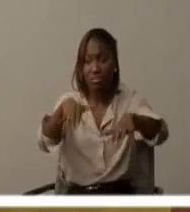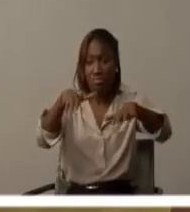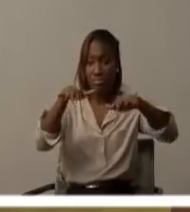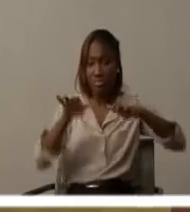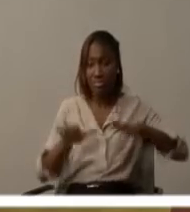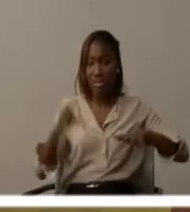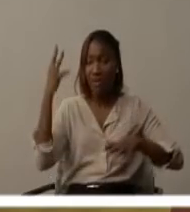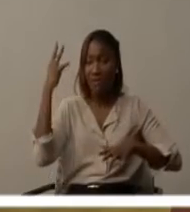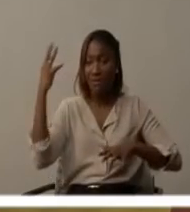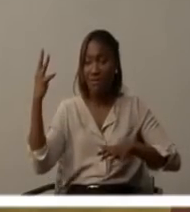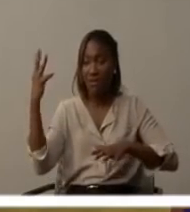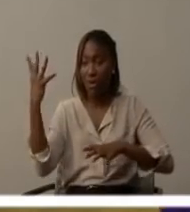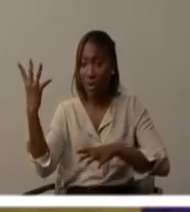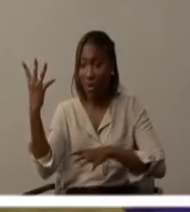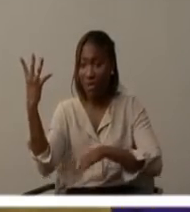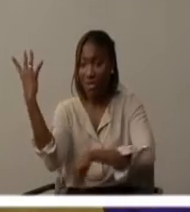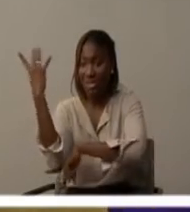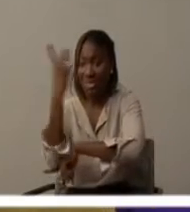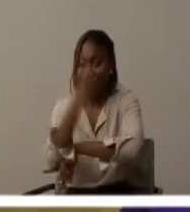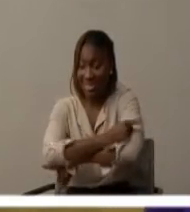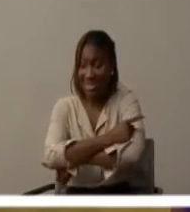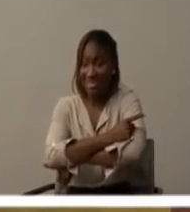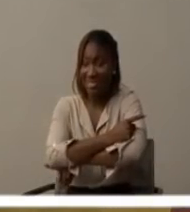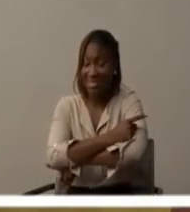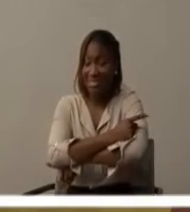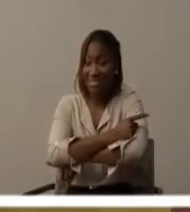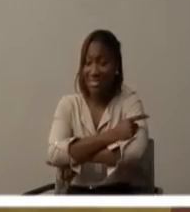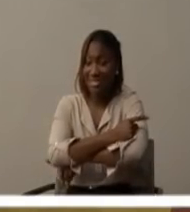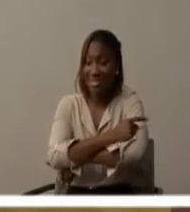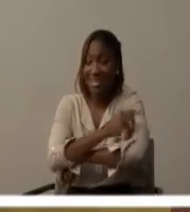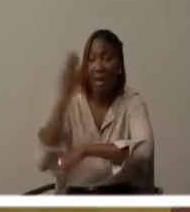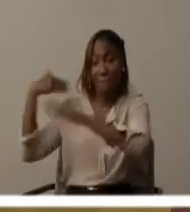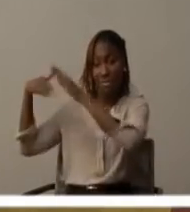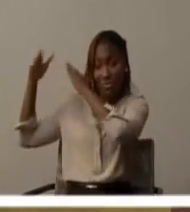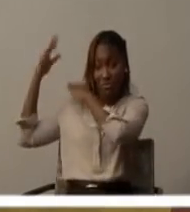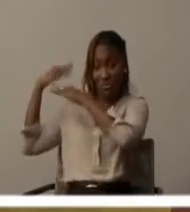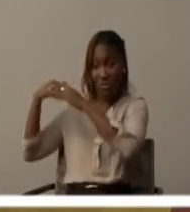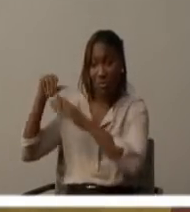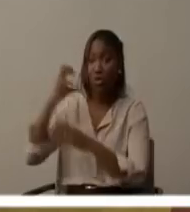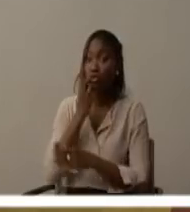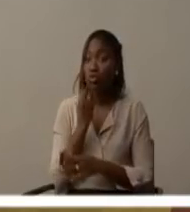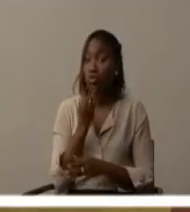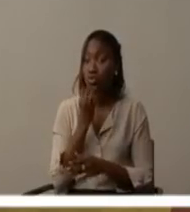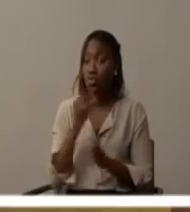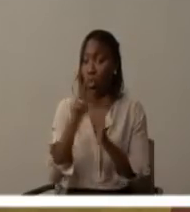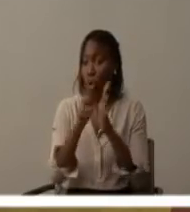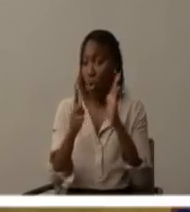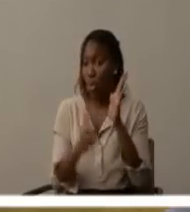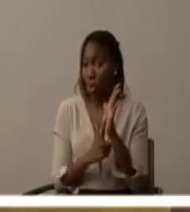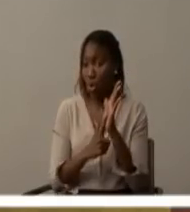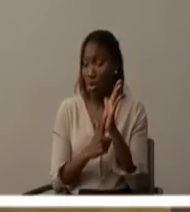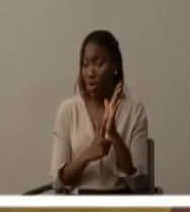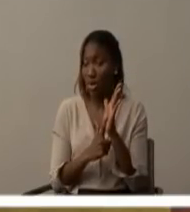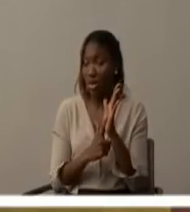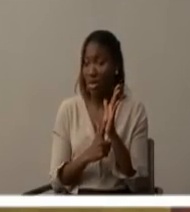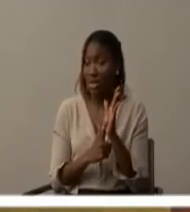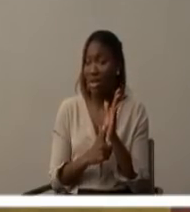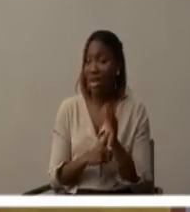And in the Jewish law, you could not recognize a person after 4 days because they had